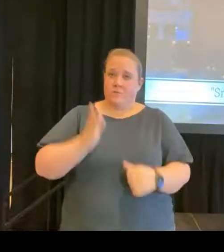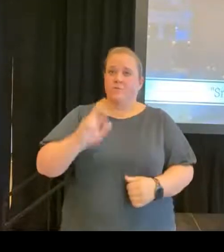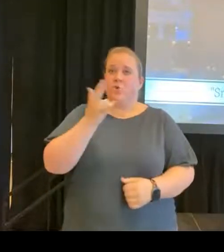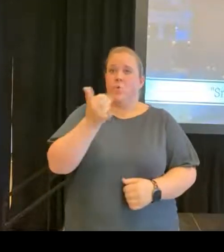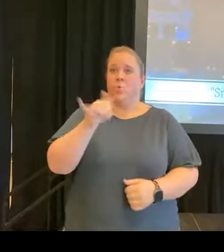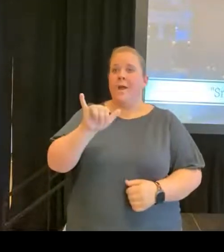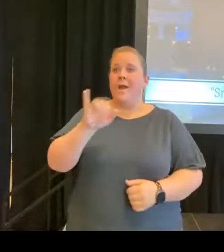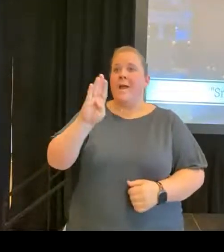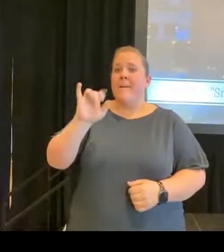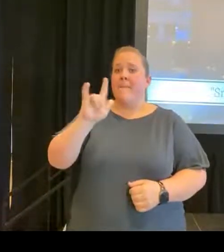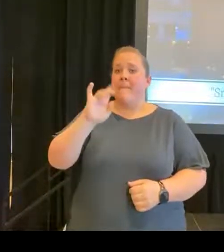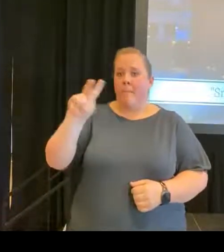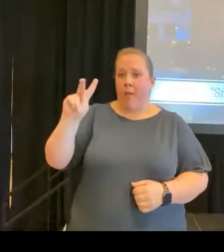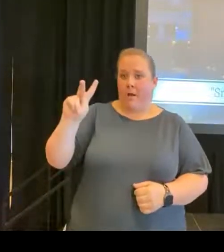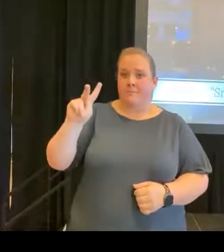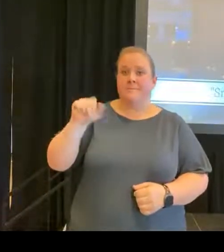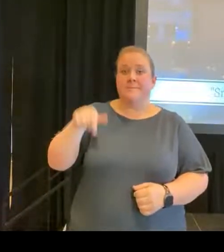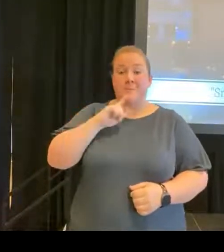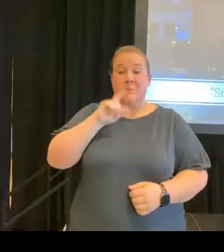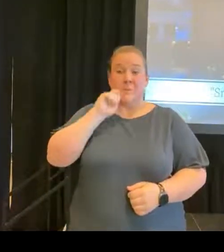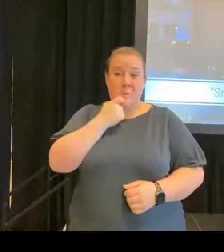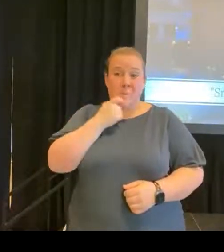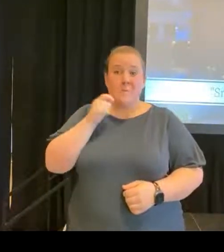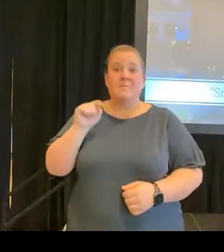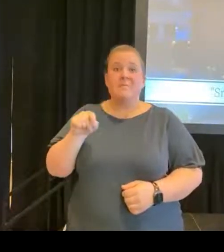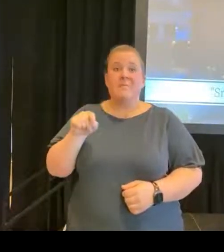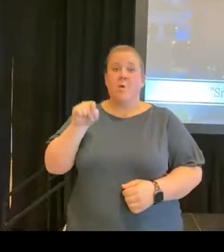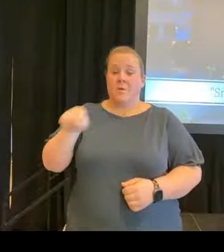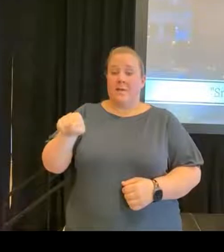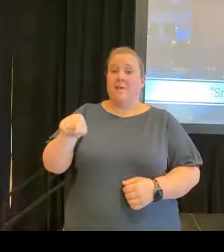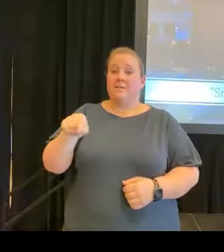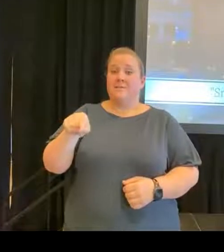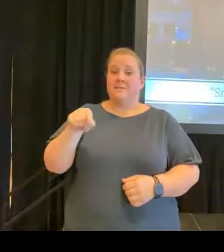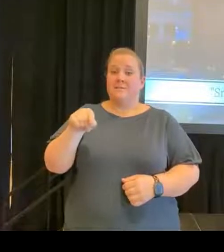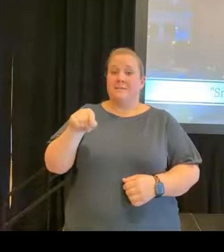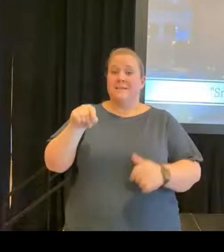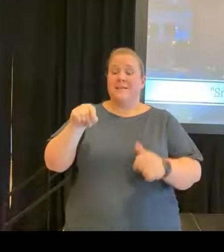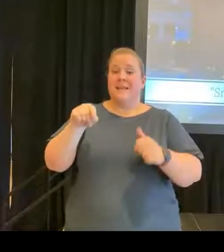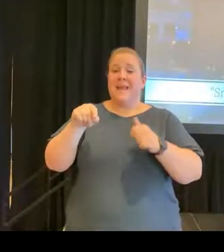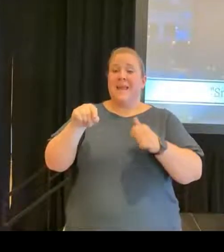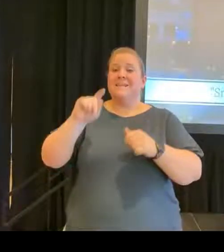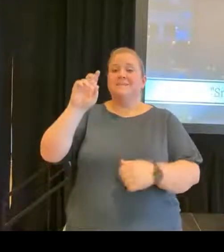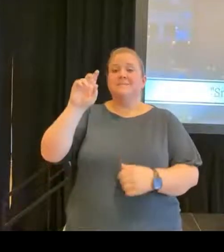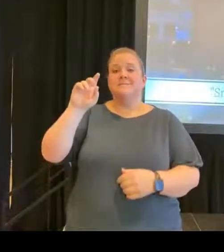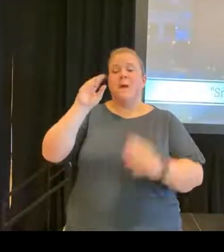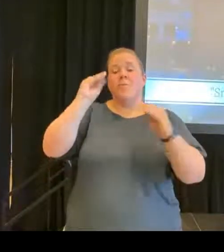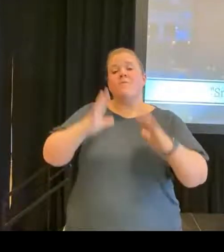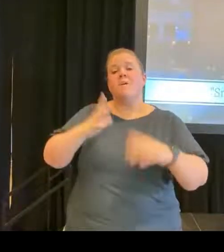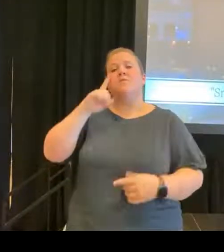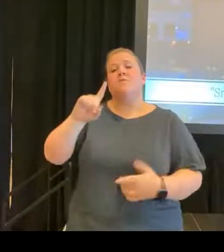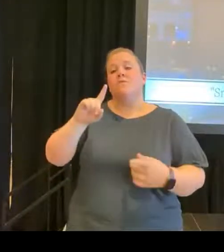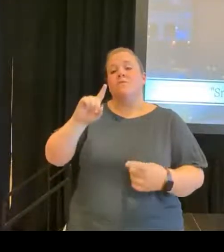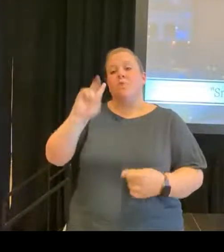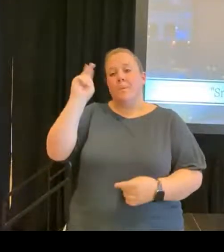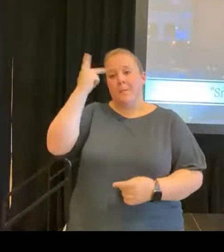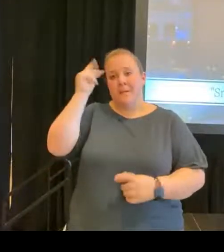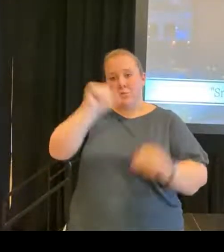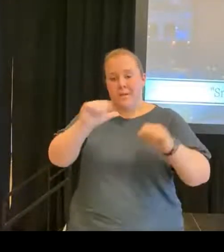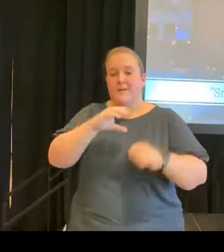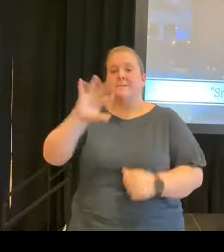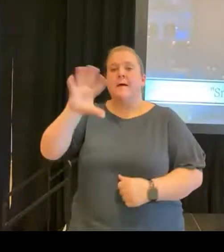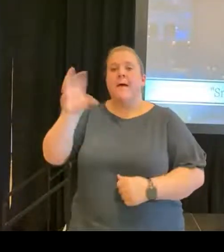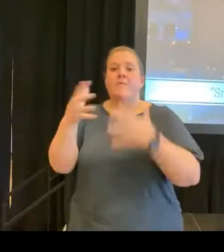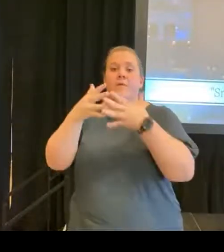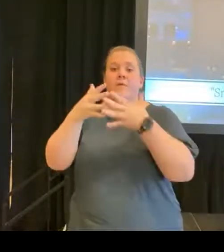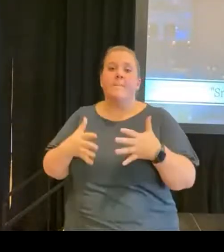Ray Block. And what's really, really cool, in addition to being the associate professor in the political science and African American